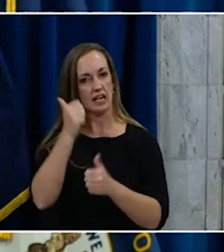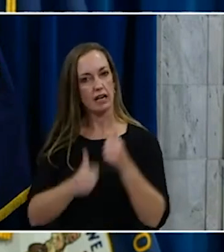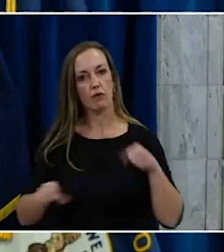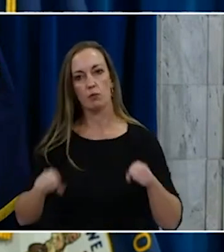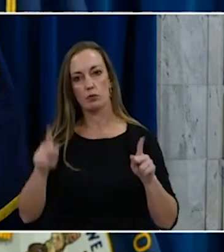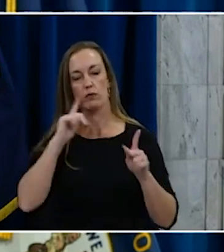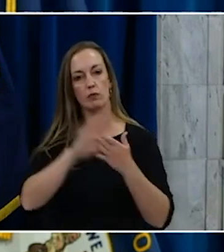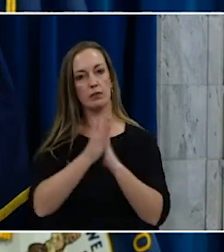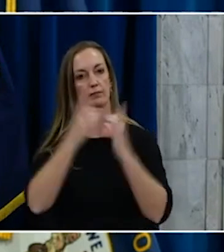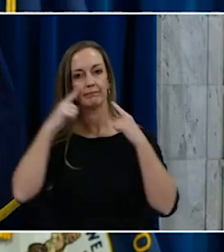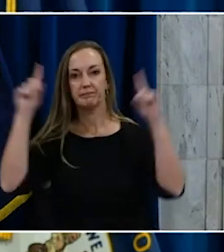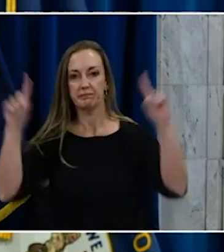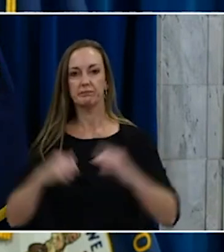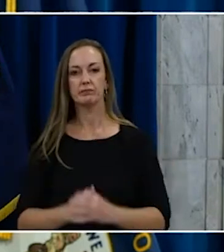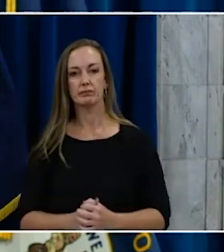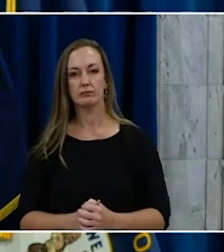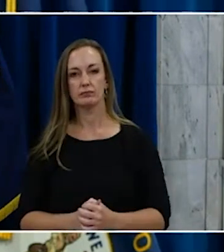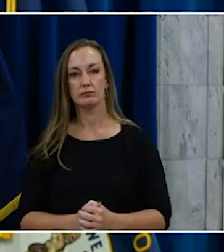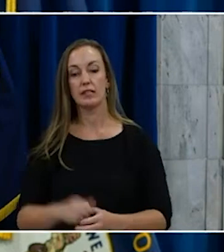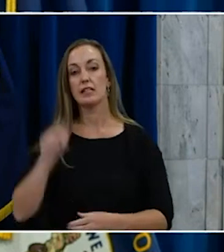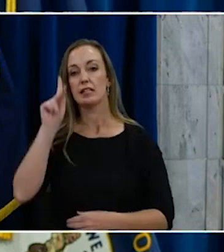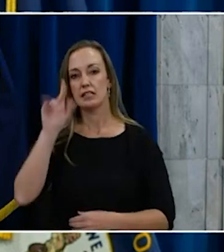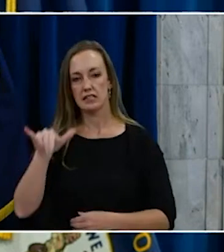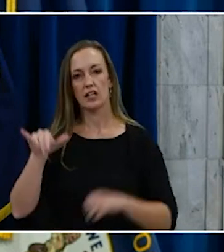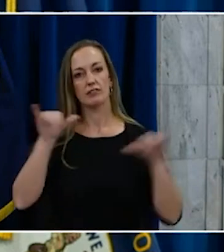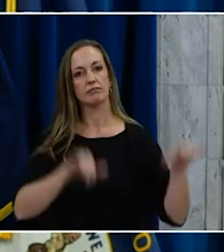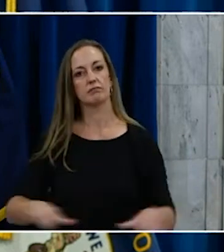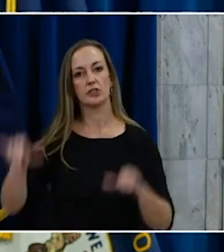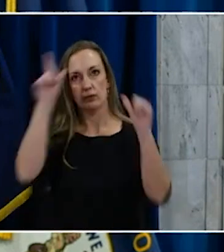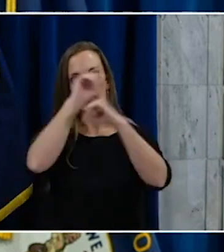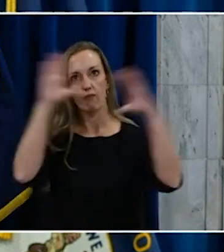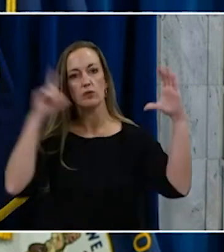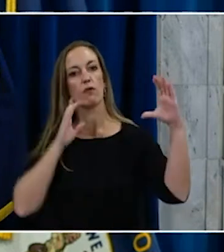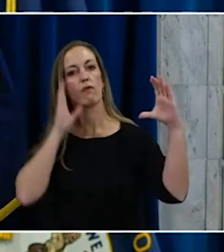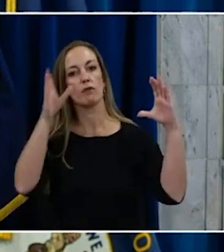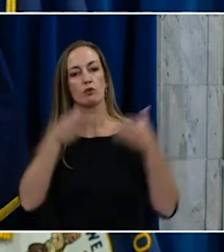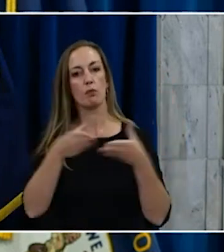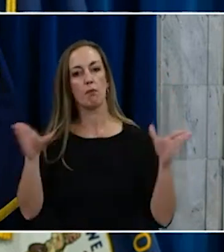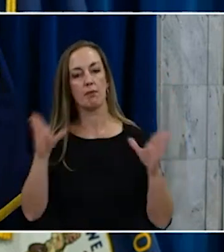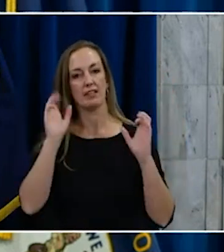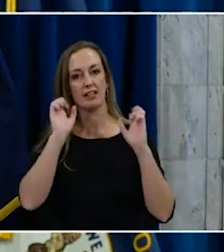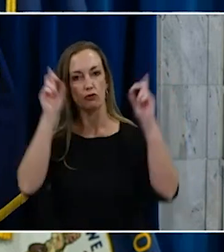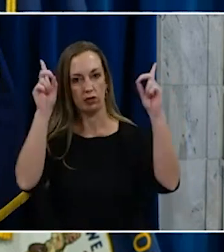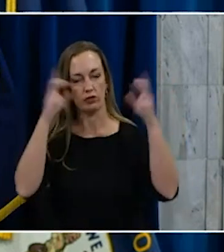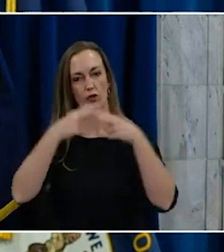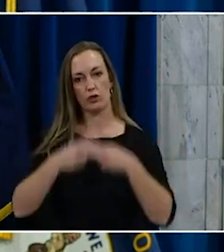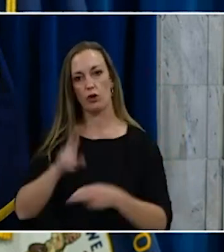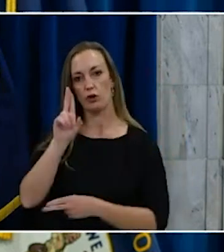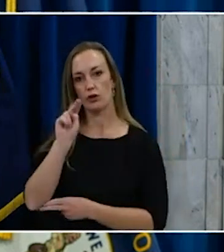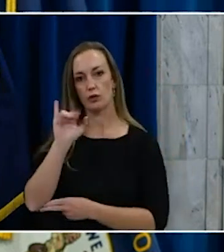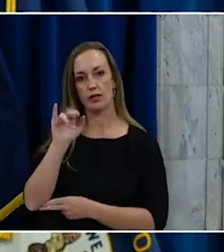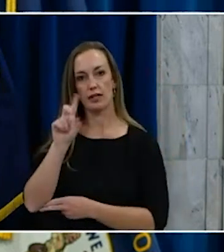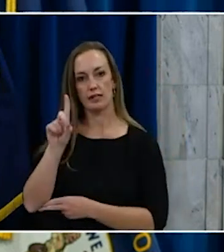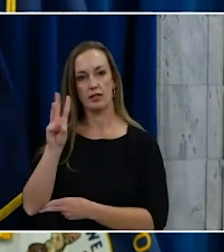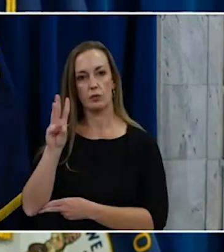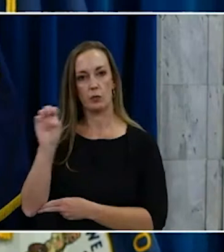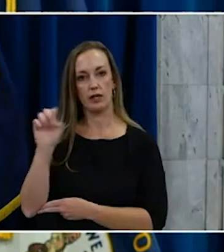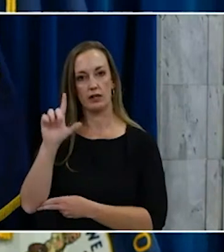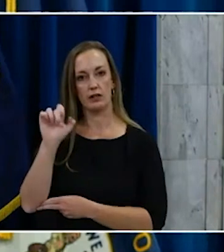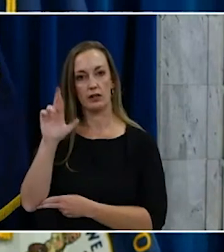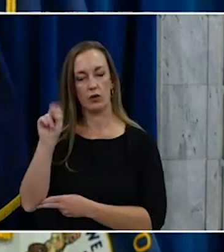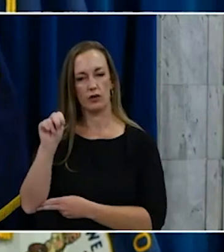success. Kentucky's shared vision for the future of public education, called United We Learn, asks